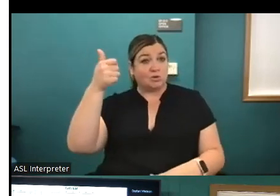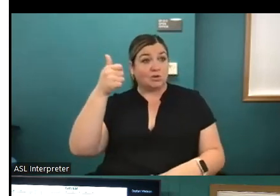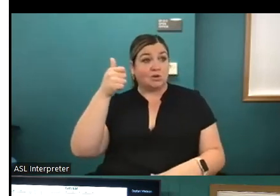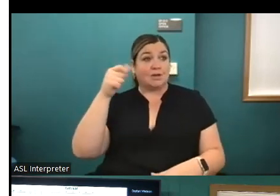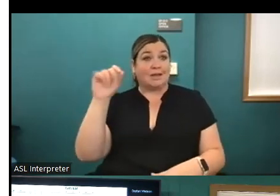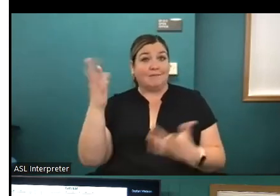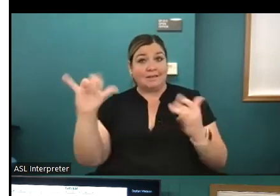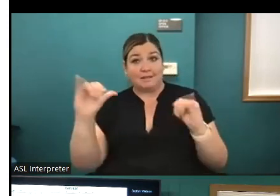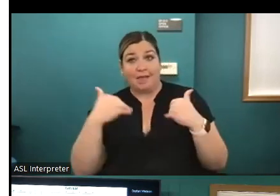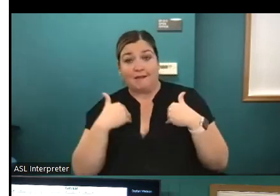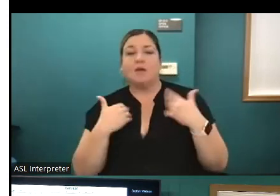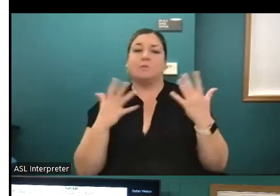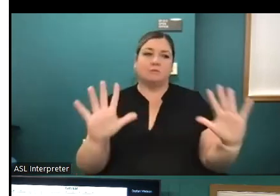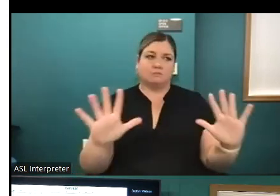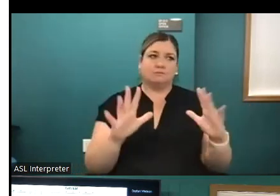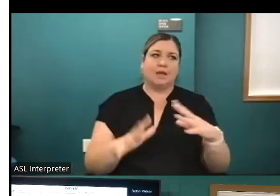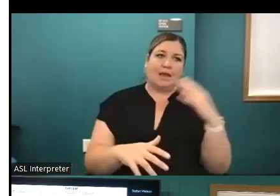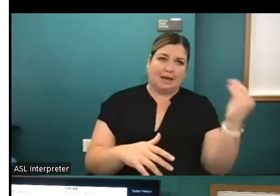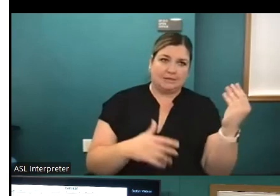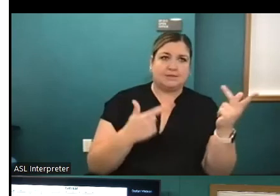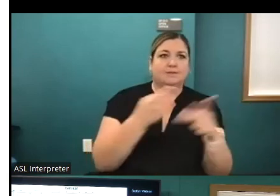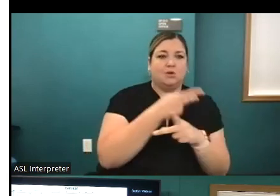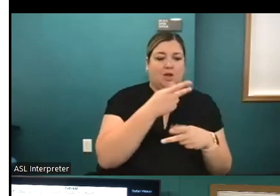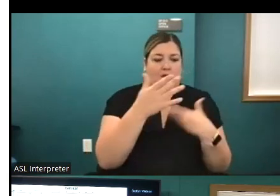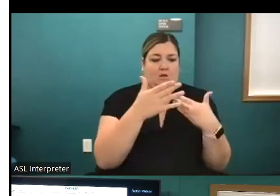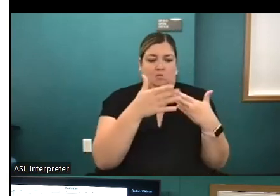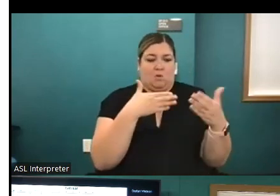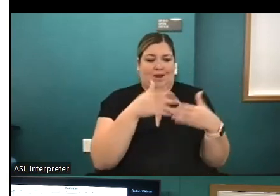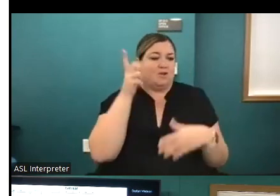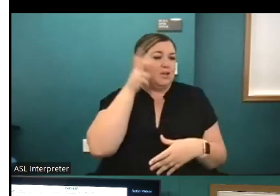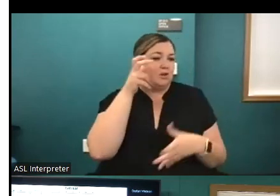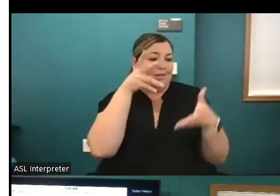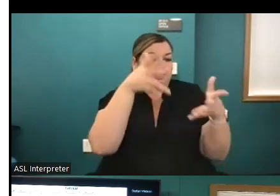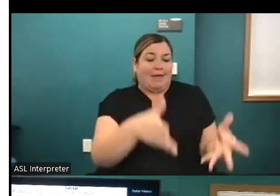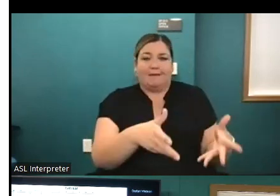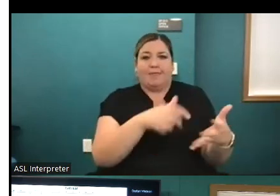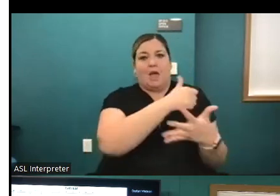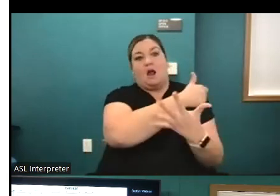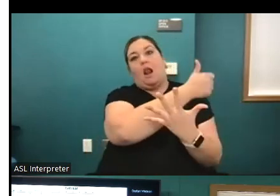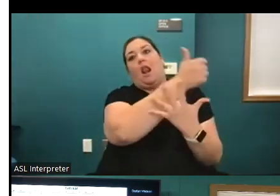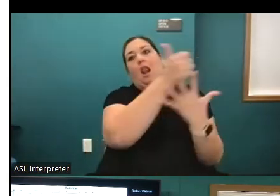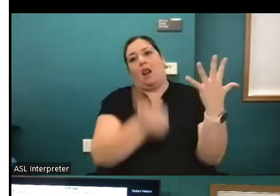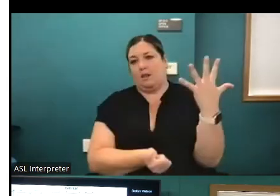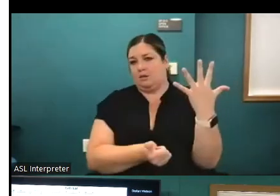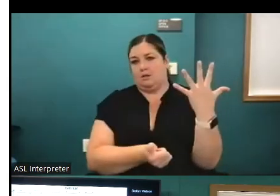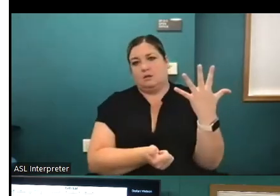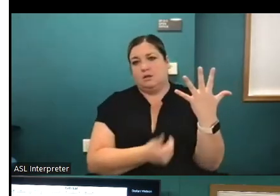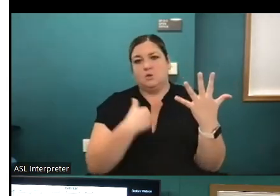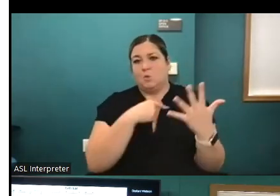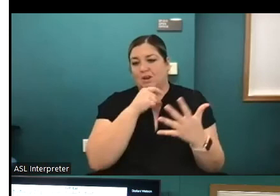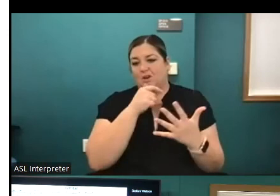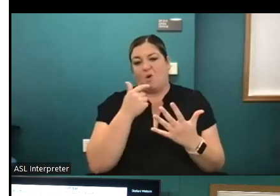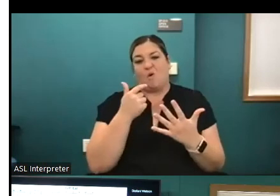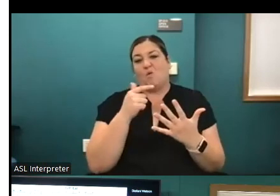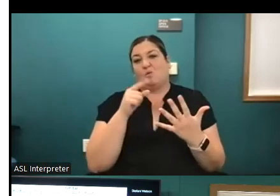and figuring out what residual hearing is left afterward is way low on the priority list. And so we don't sometimes get there for a year or